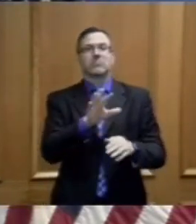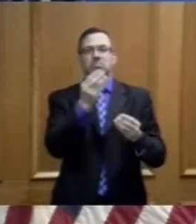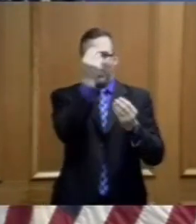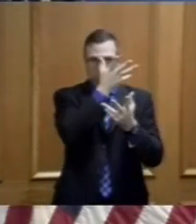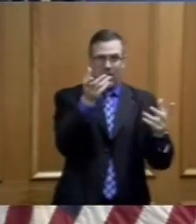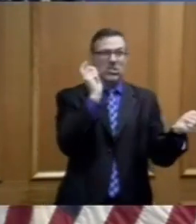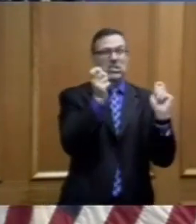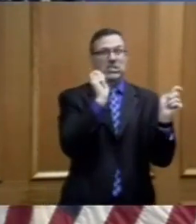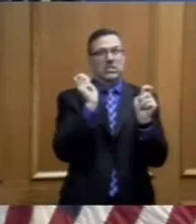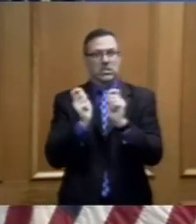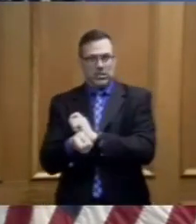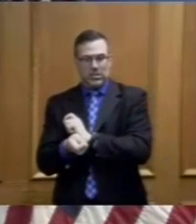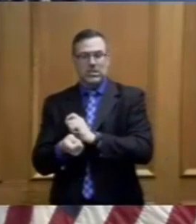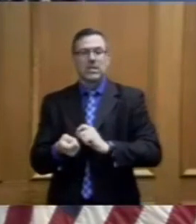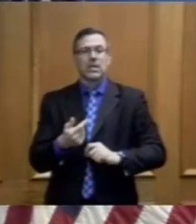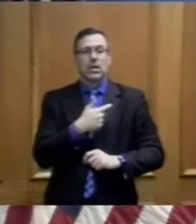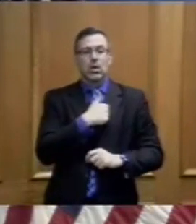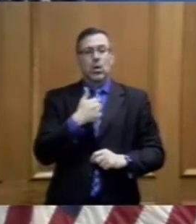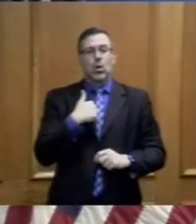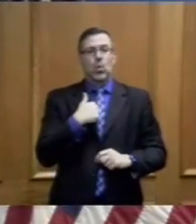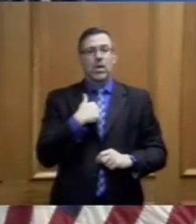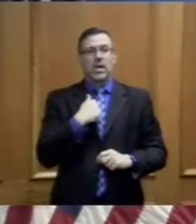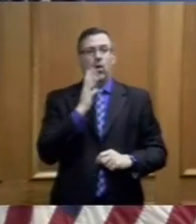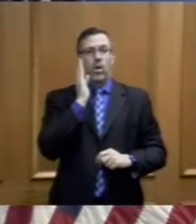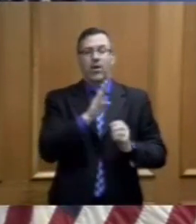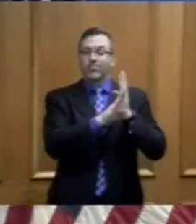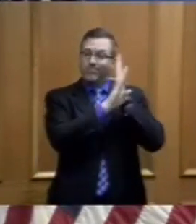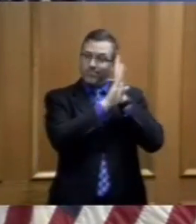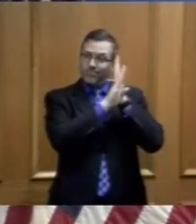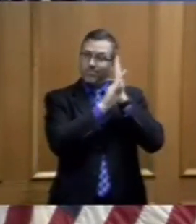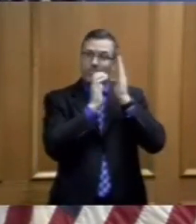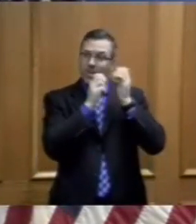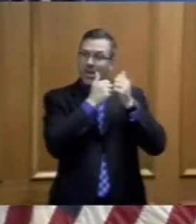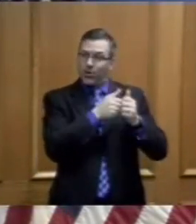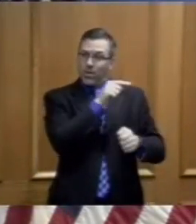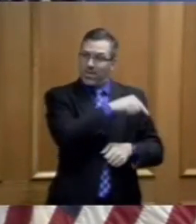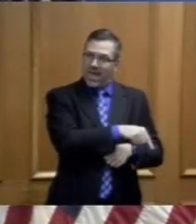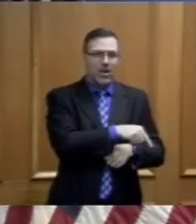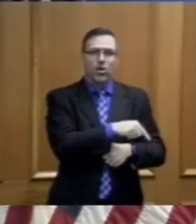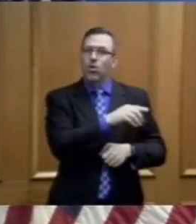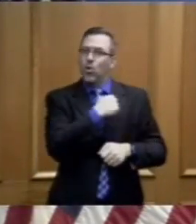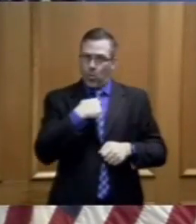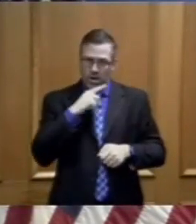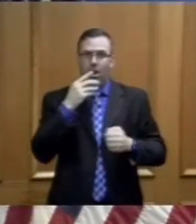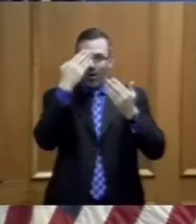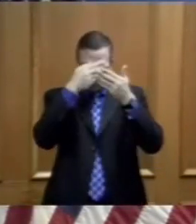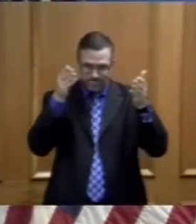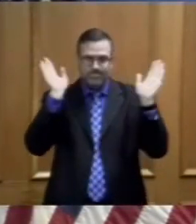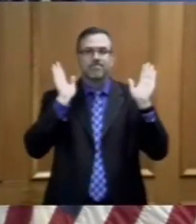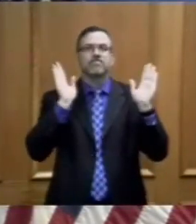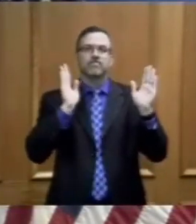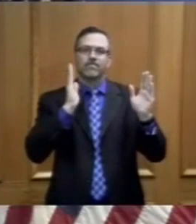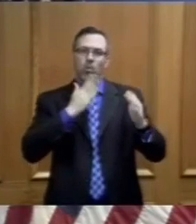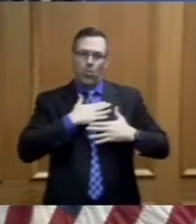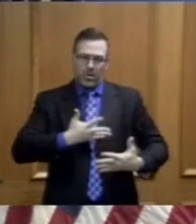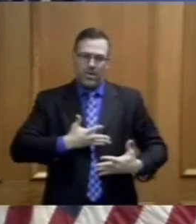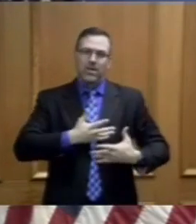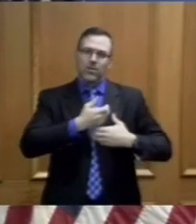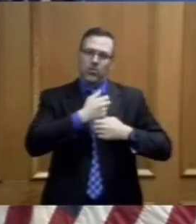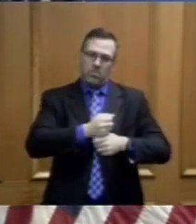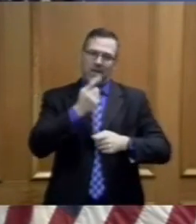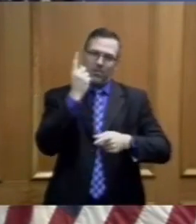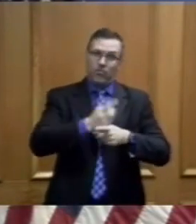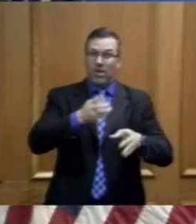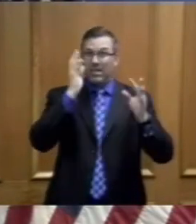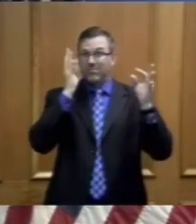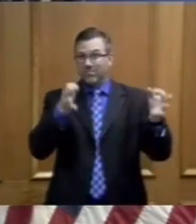Nothing is ever off the table. We're always looking to take in additional information and make the right choices going forward.